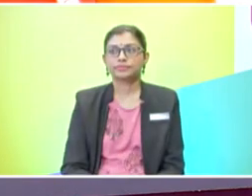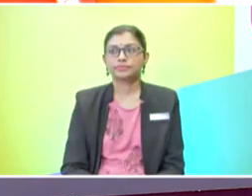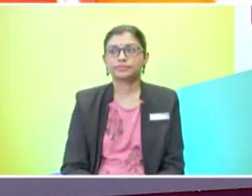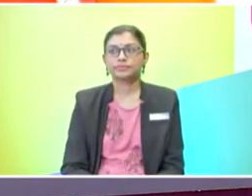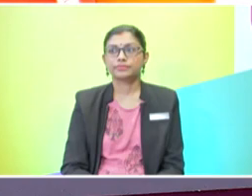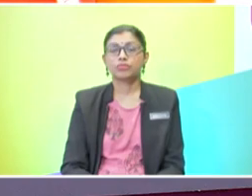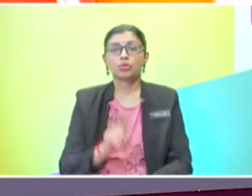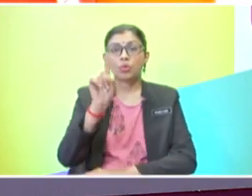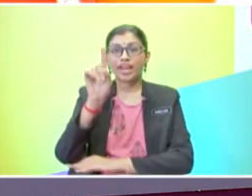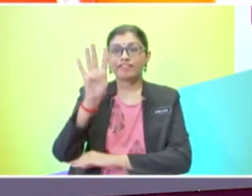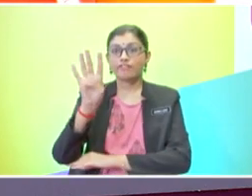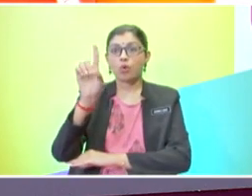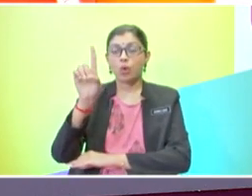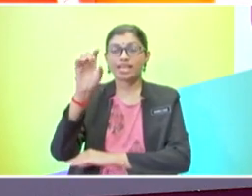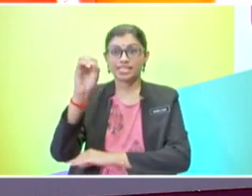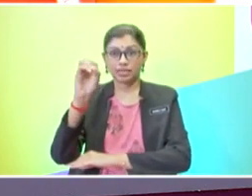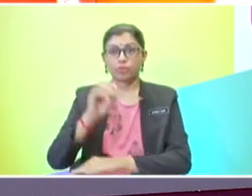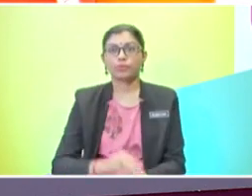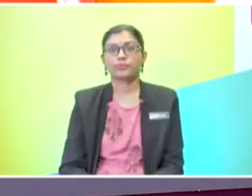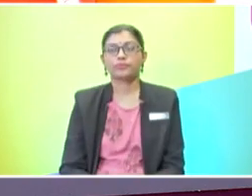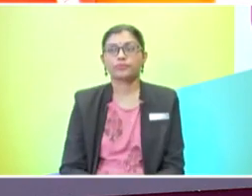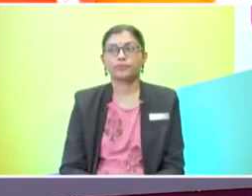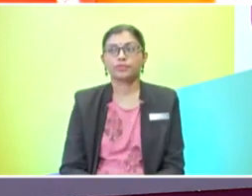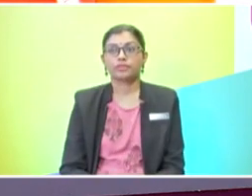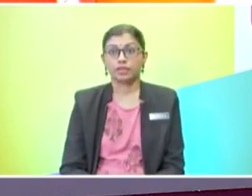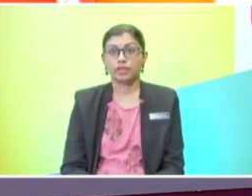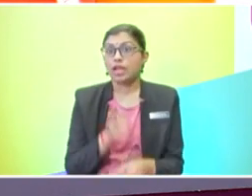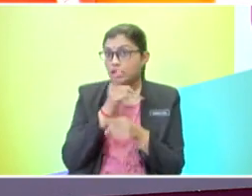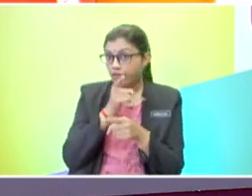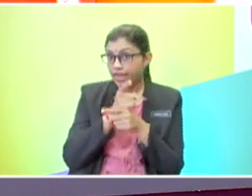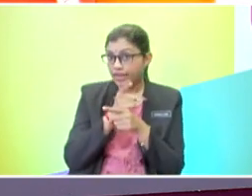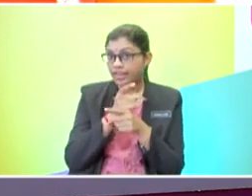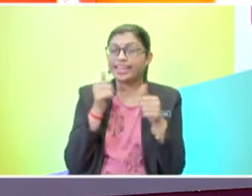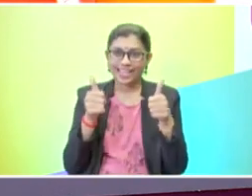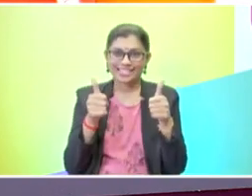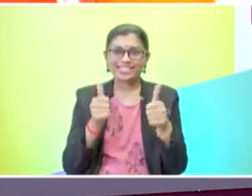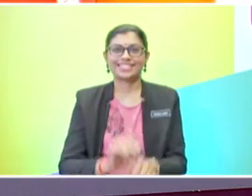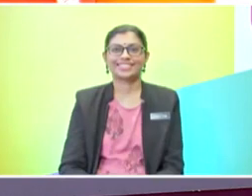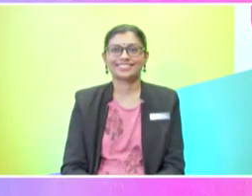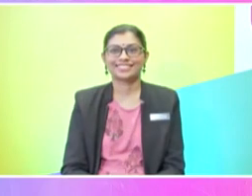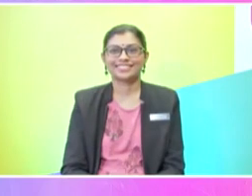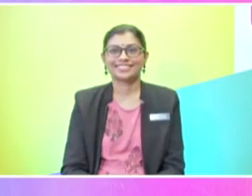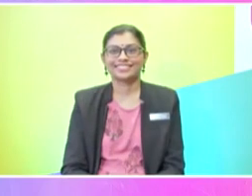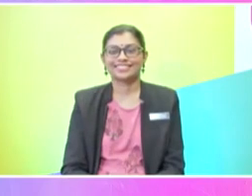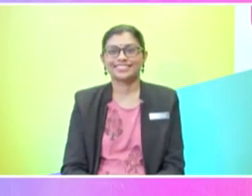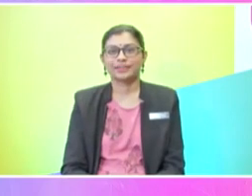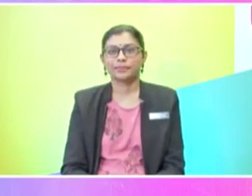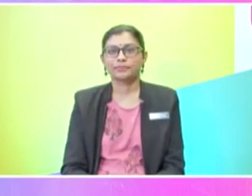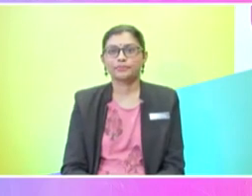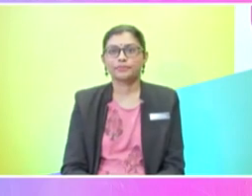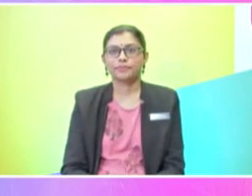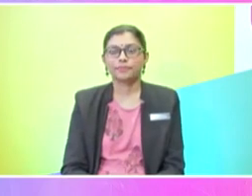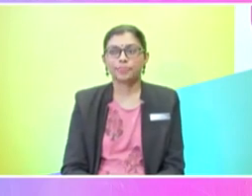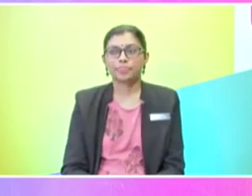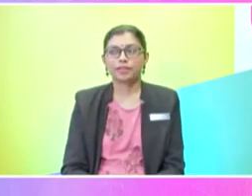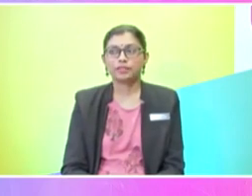1,401 ringgit. Let me just double check. Yep, that's so for that's question the price A. That Amelina total purchase, right? Yes, correct. Okay.